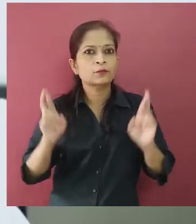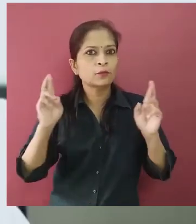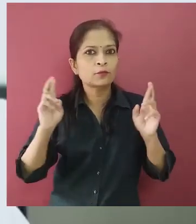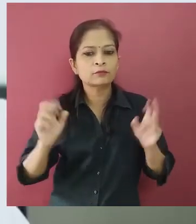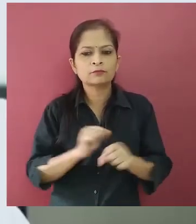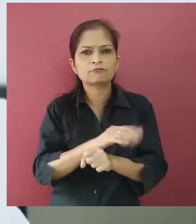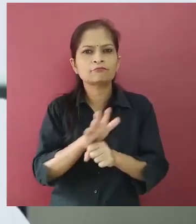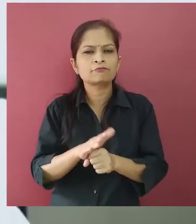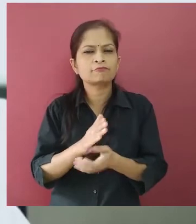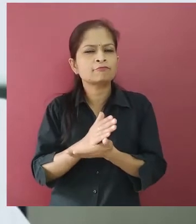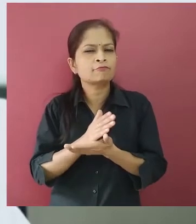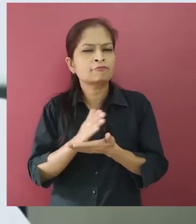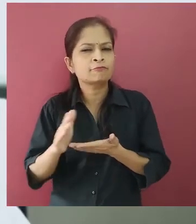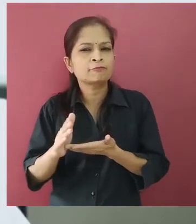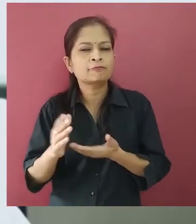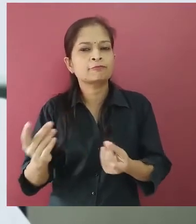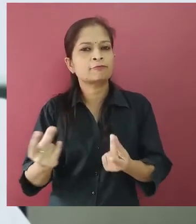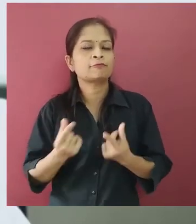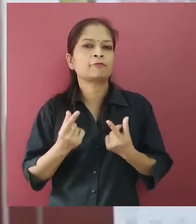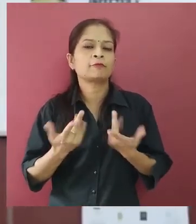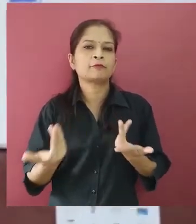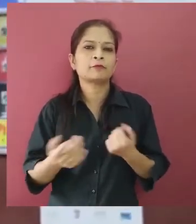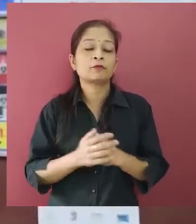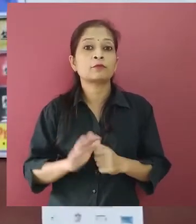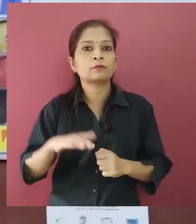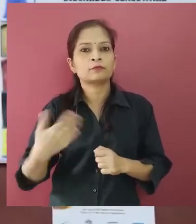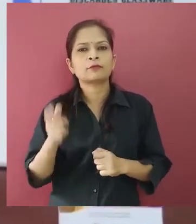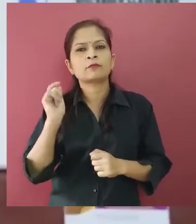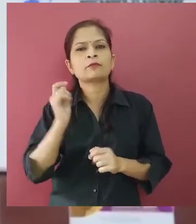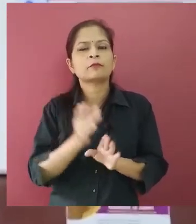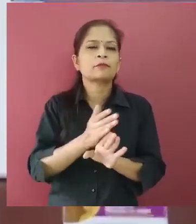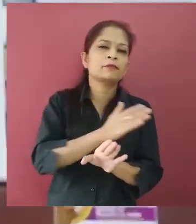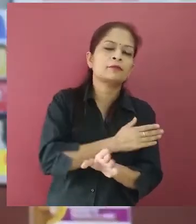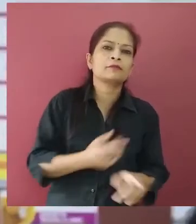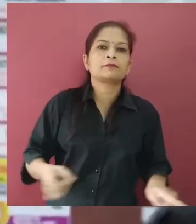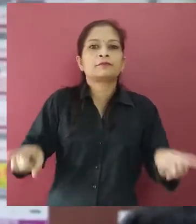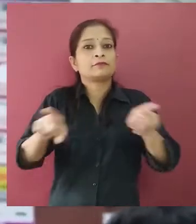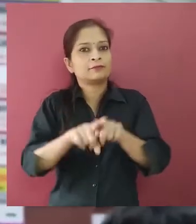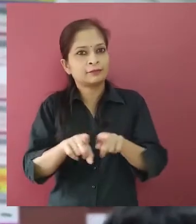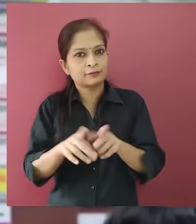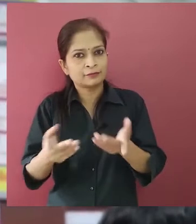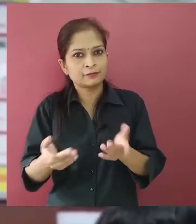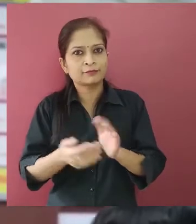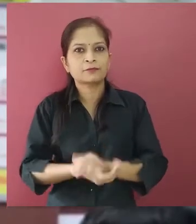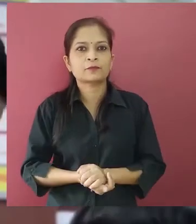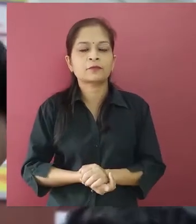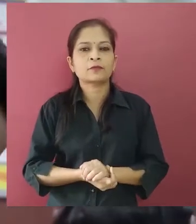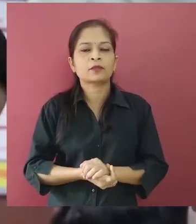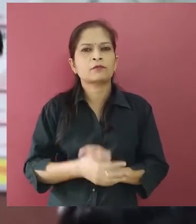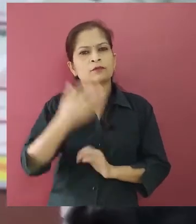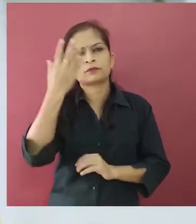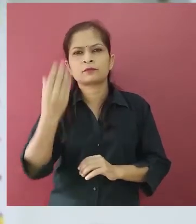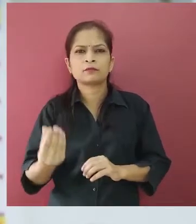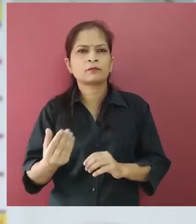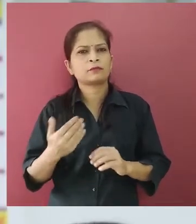a hope of finishing this COVID epidemic and maybe getting back to our normal lives. In the evening, I went